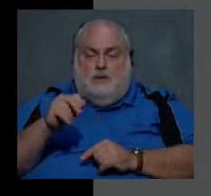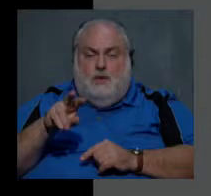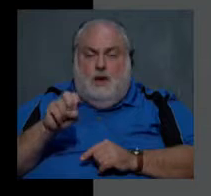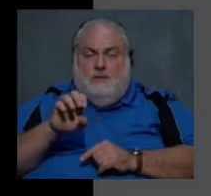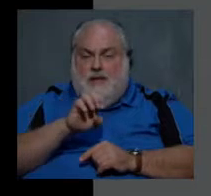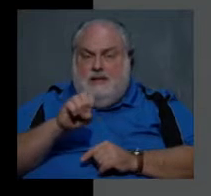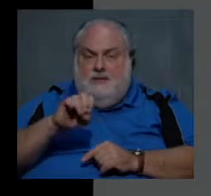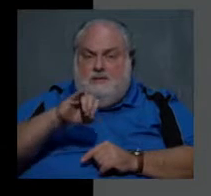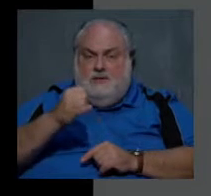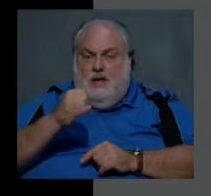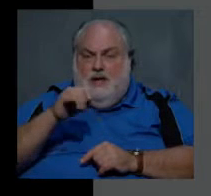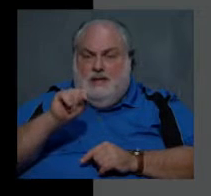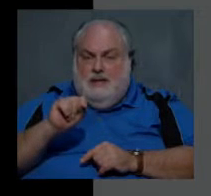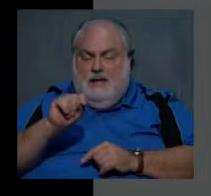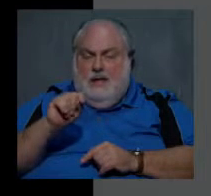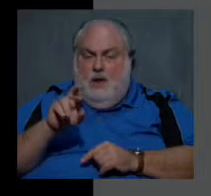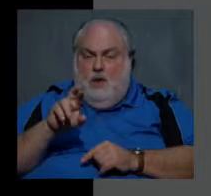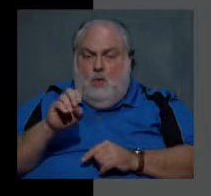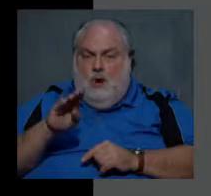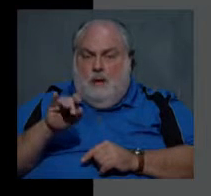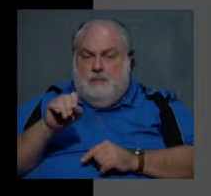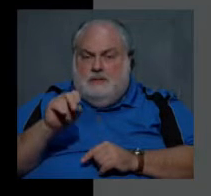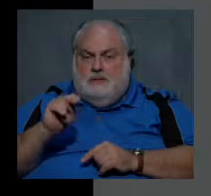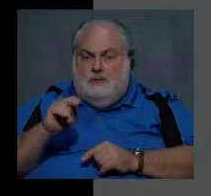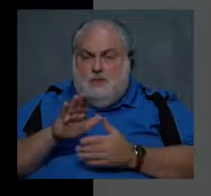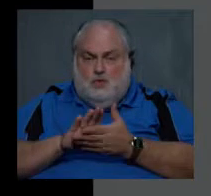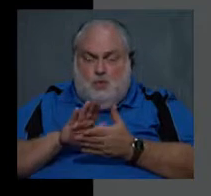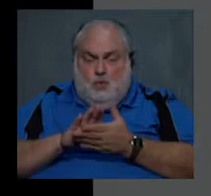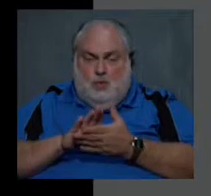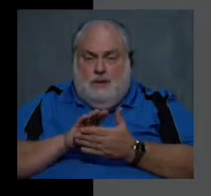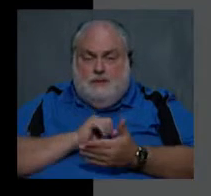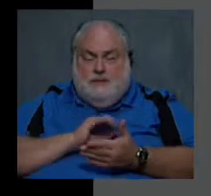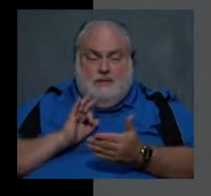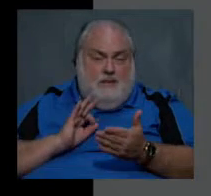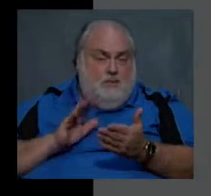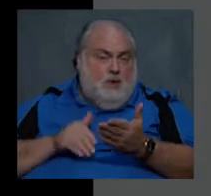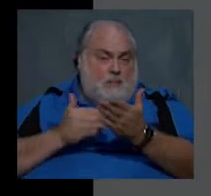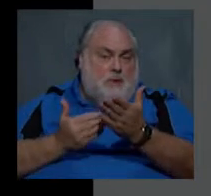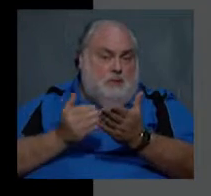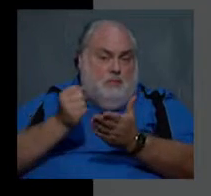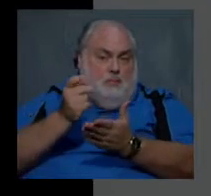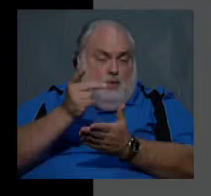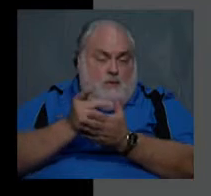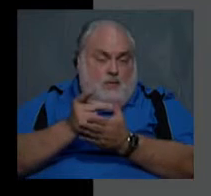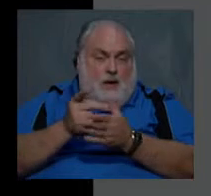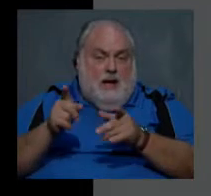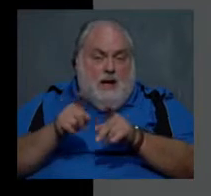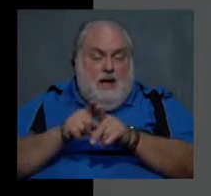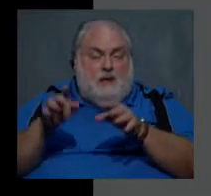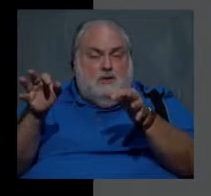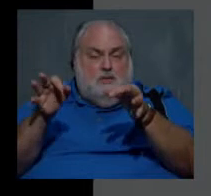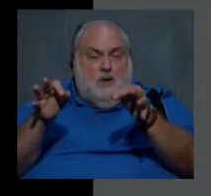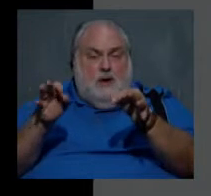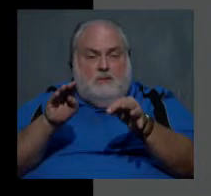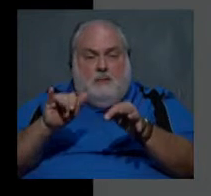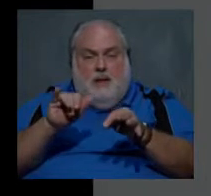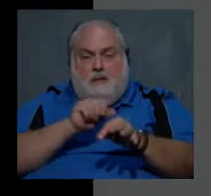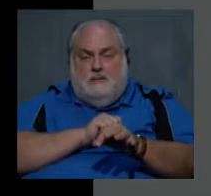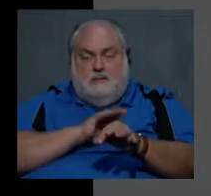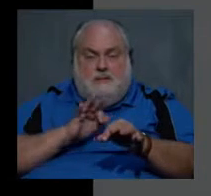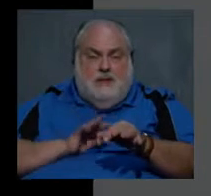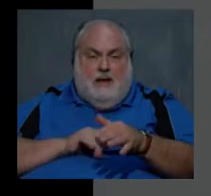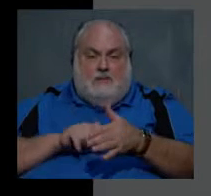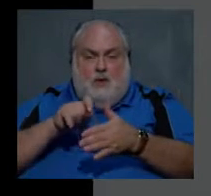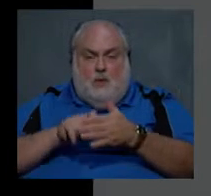T. Robinson School. Staff recommends approval of the request, subject to compliance with the comments and conditions as outlined in paragraphs D, E, and F